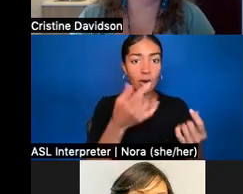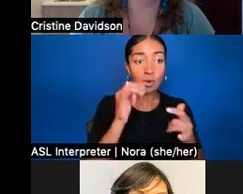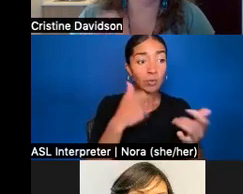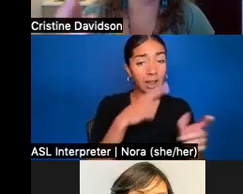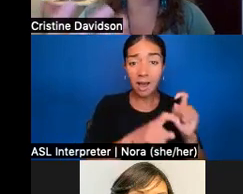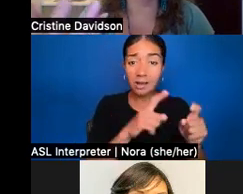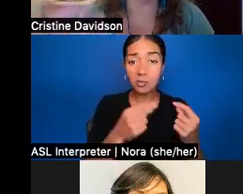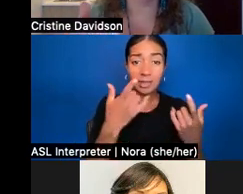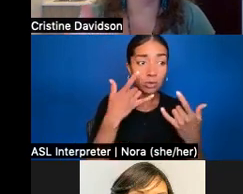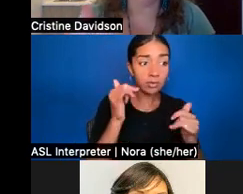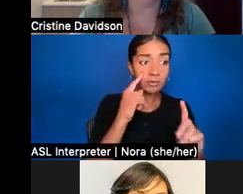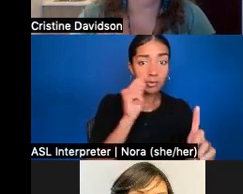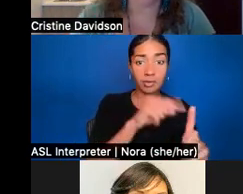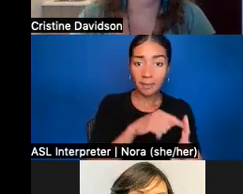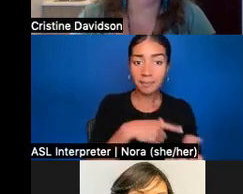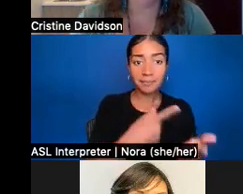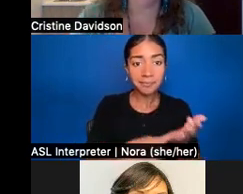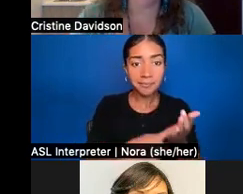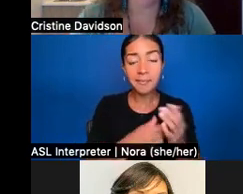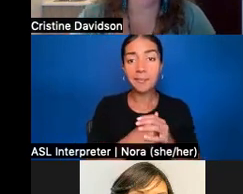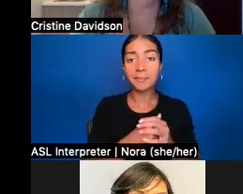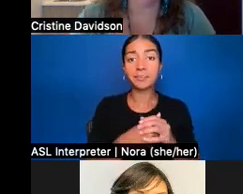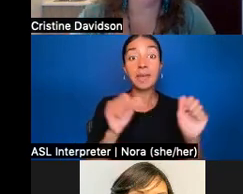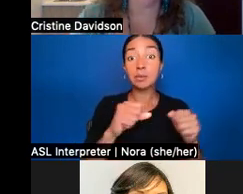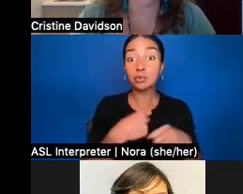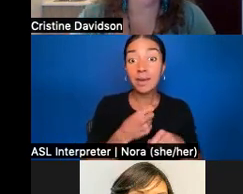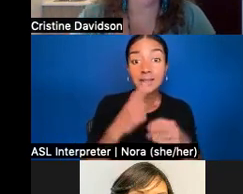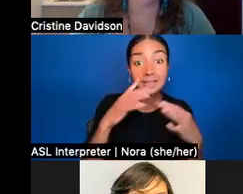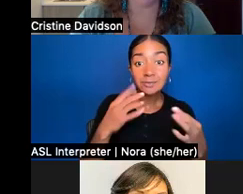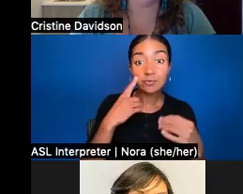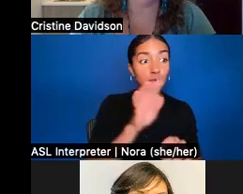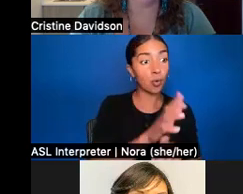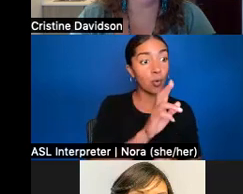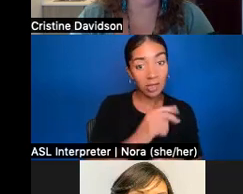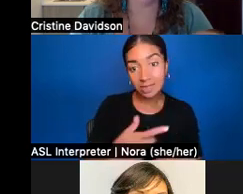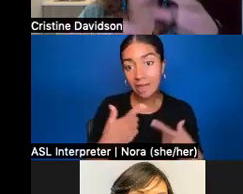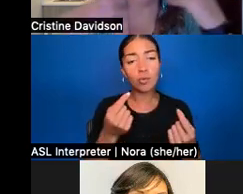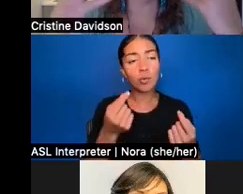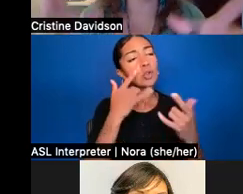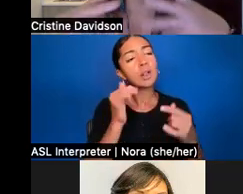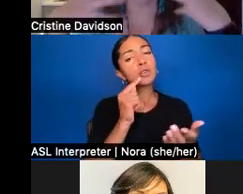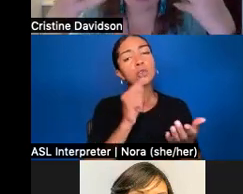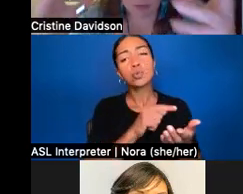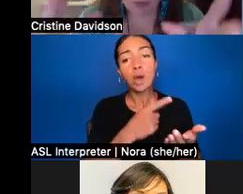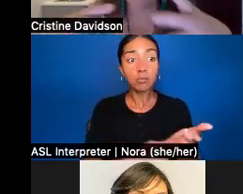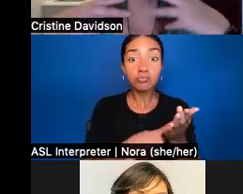Or, you know, to be able to make decisions in your own life, what does that look like for you? Just try to